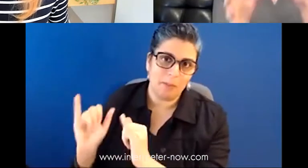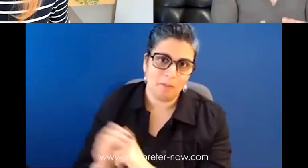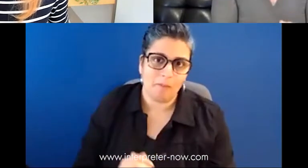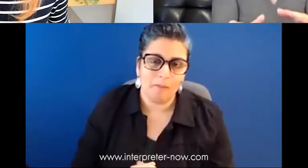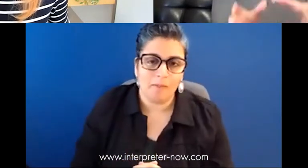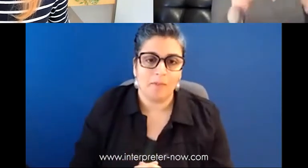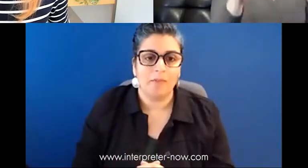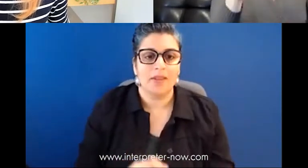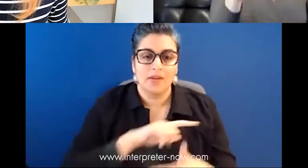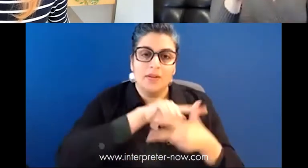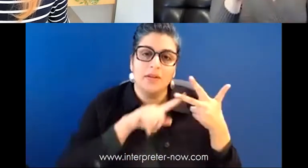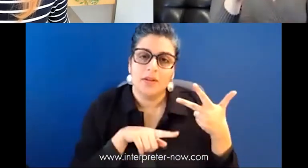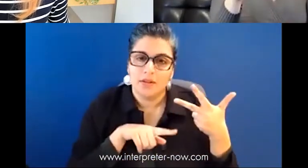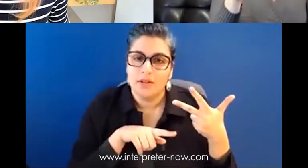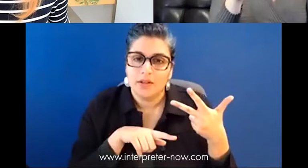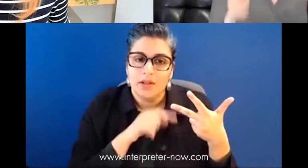are three,